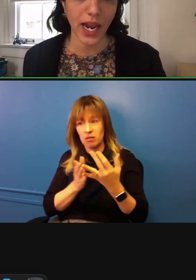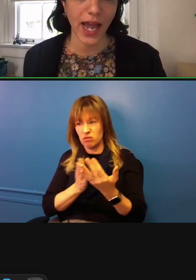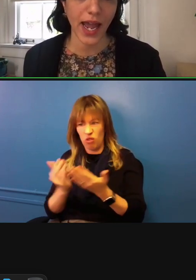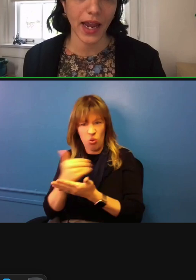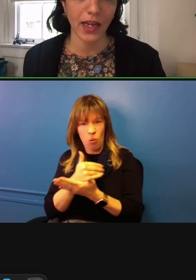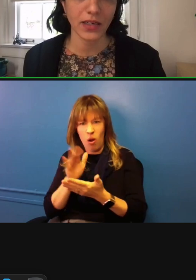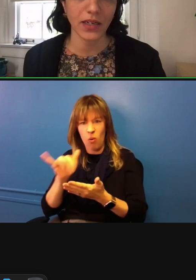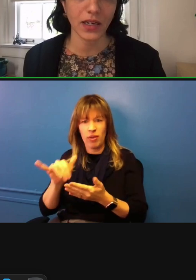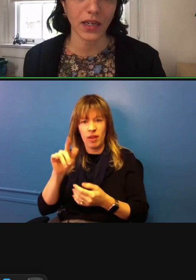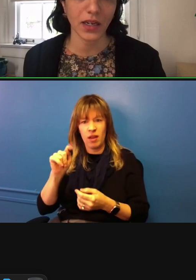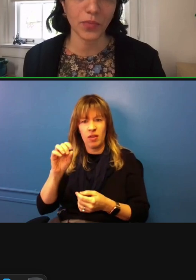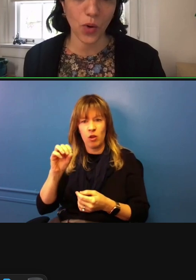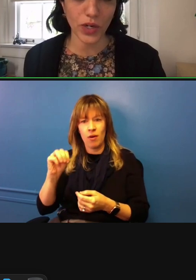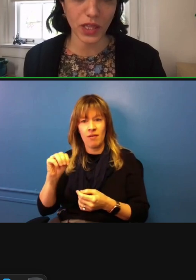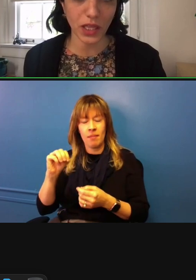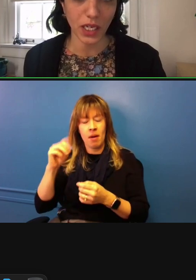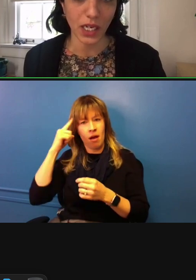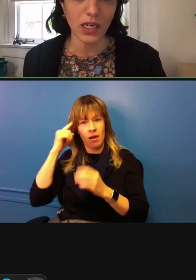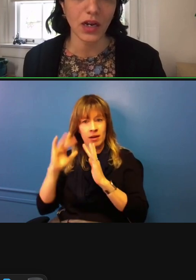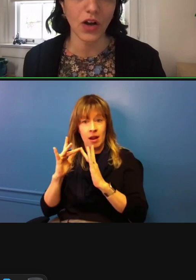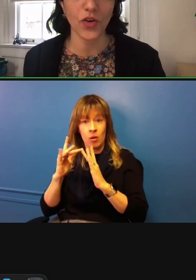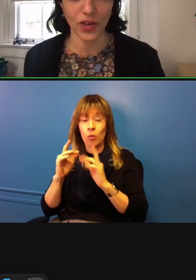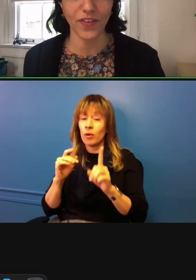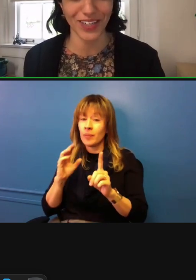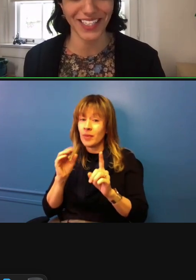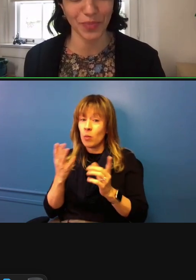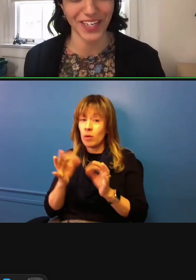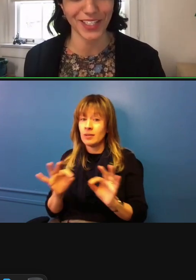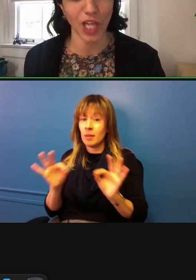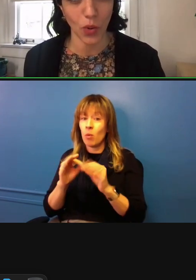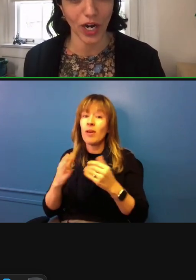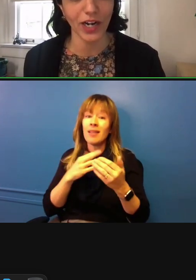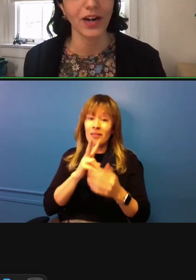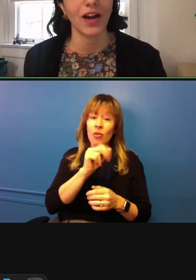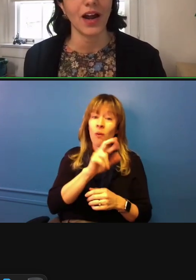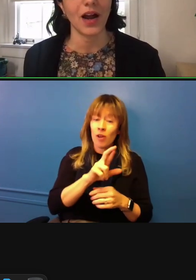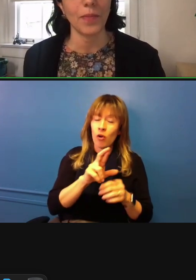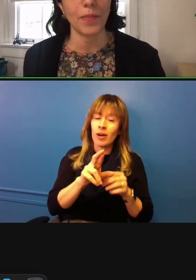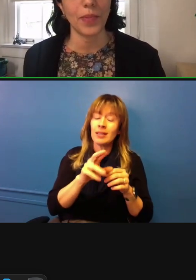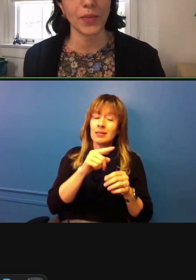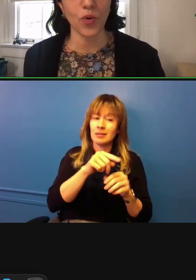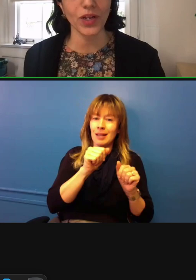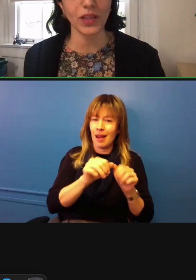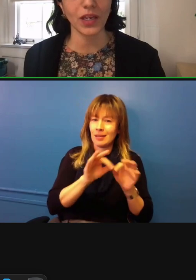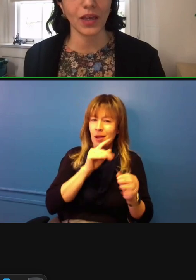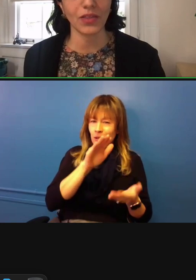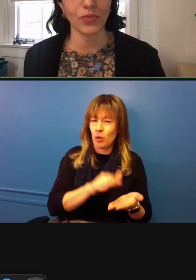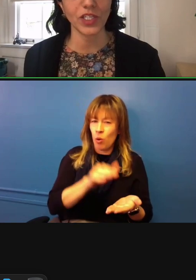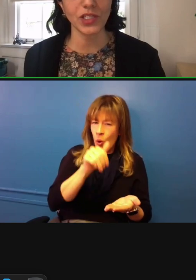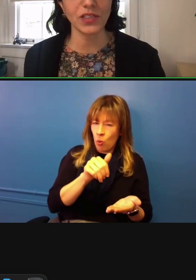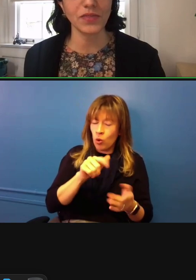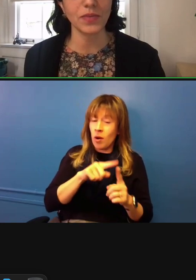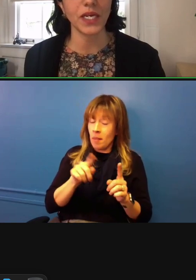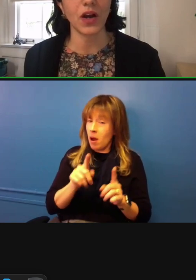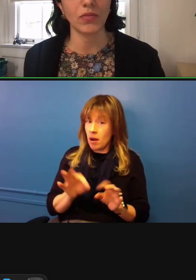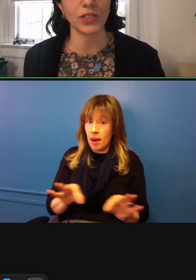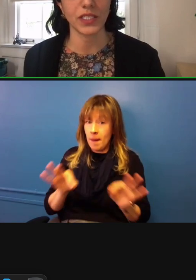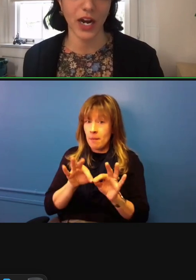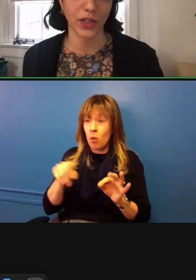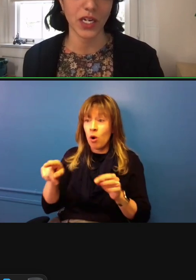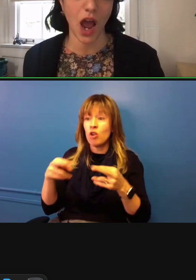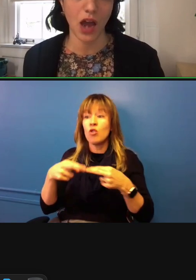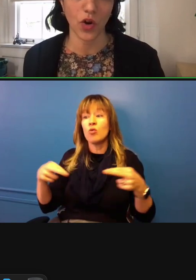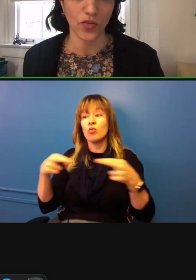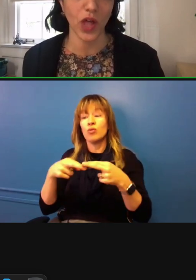network, and importantly, although the variance explained is lower, but importantly, the regions seem to be